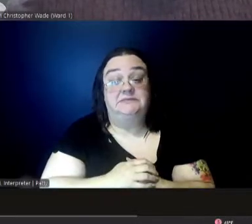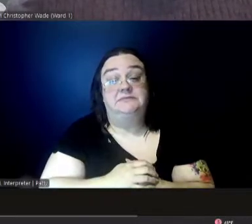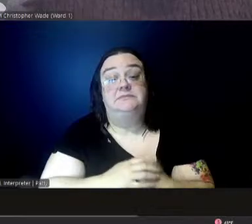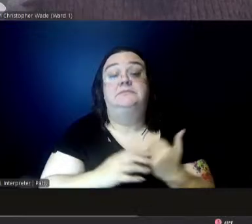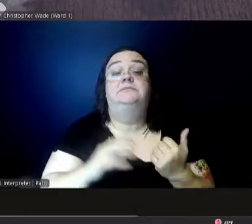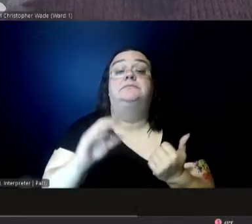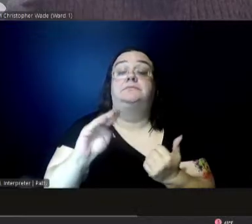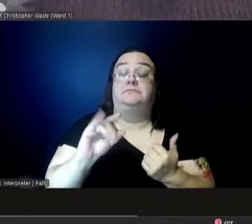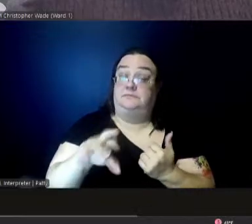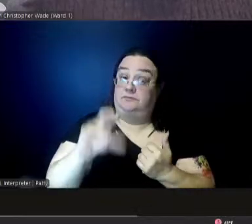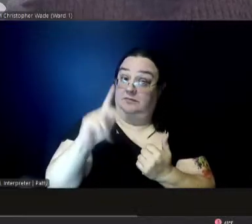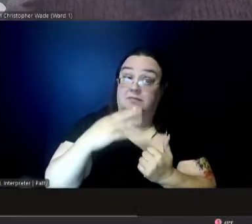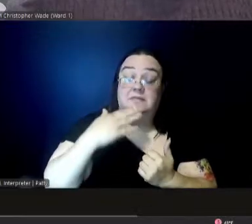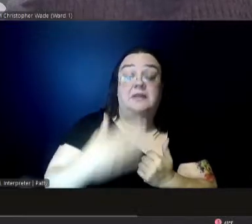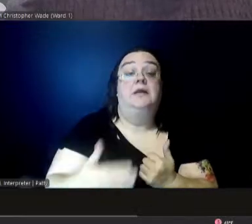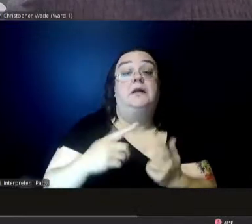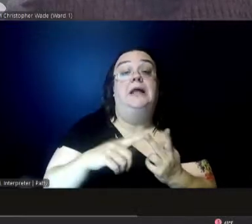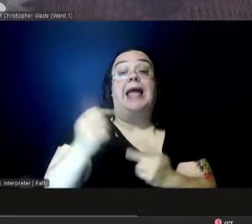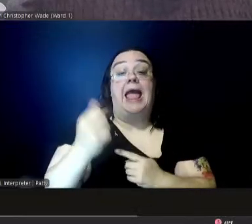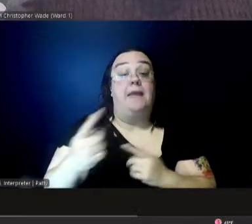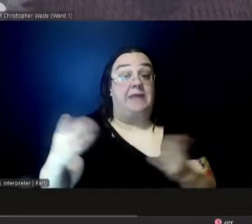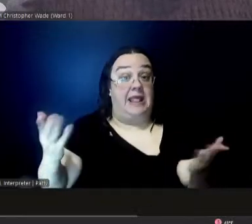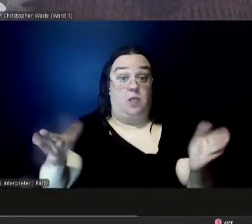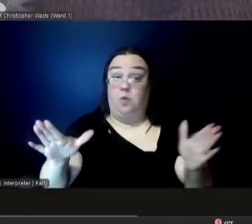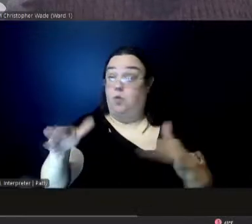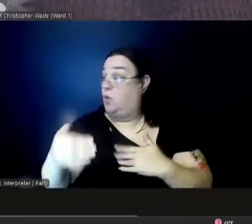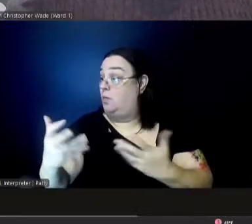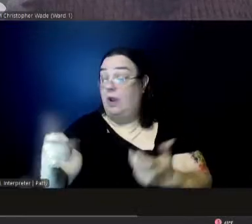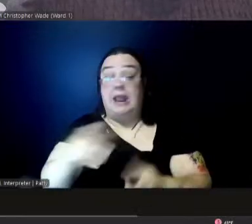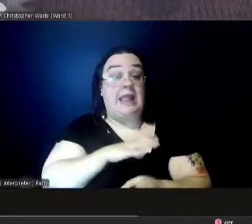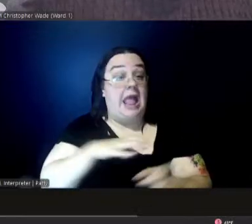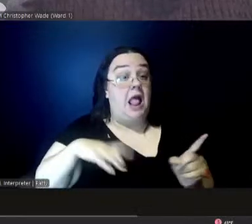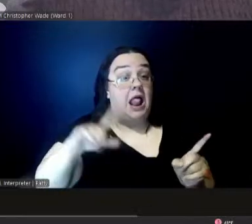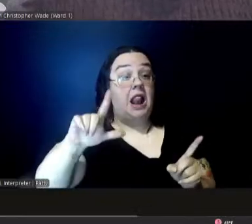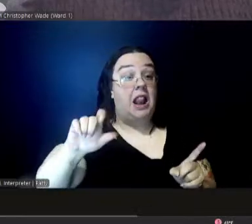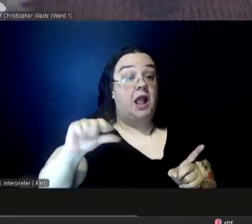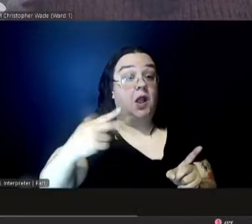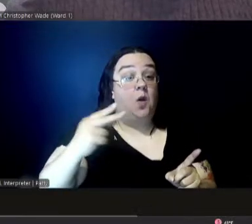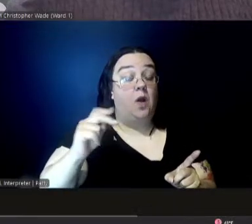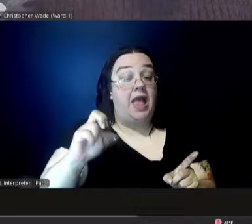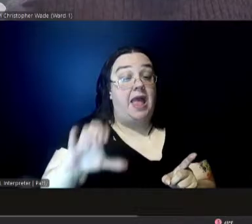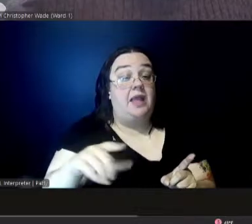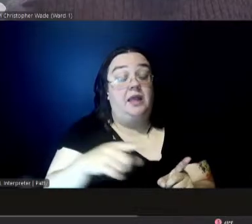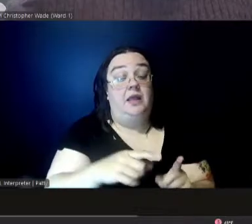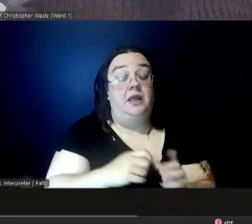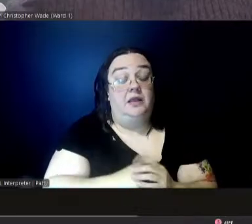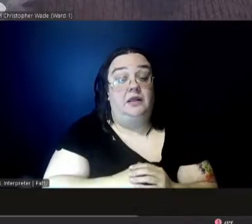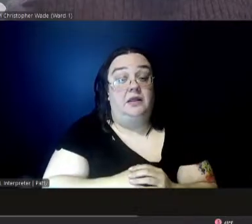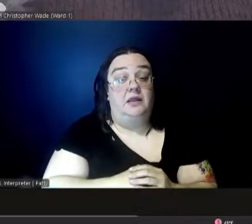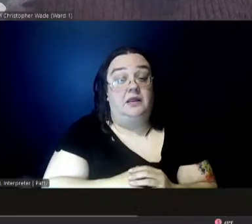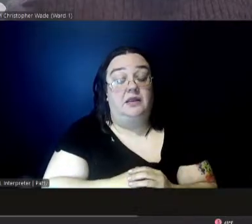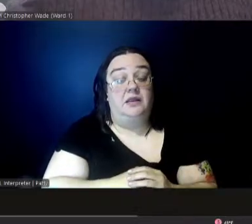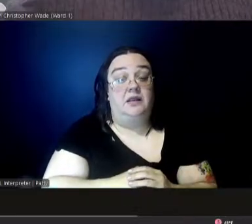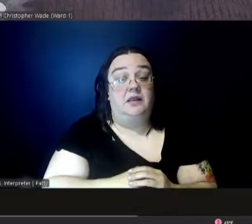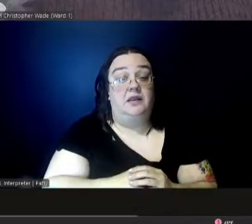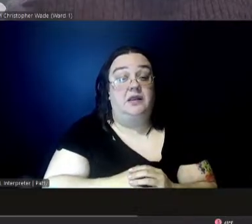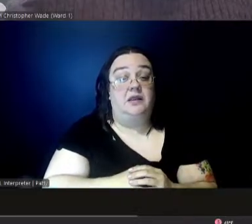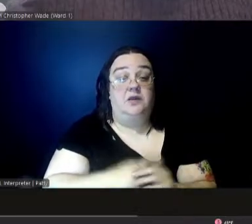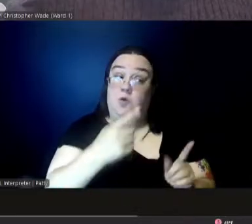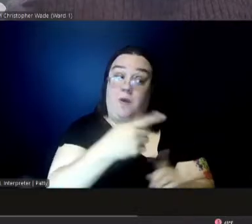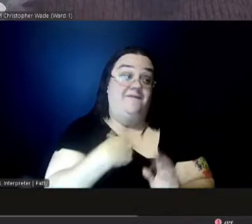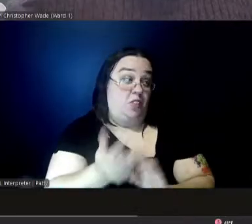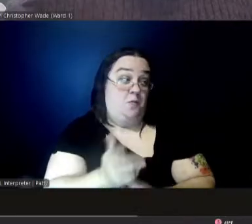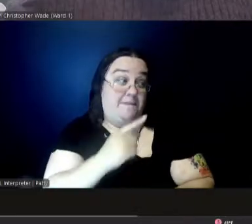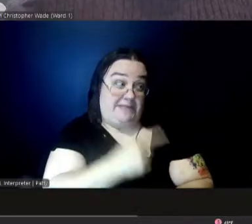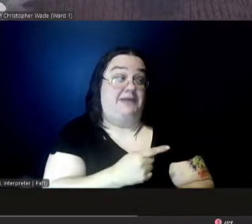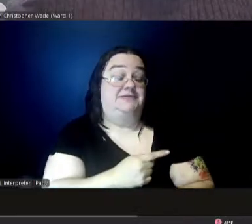Anyone in the room want to go? Council Member Legloahec. So I would One like pass, 3 minutes.